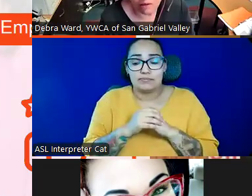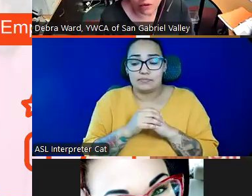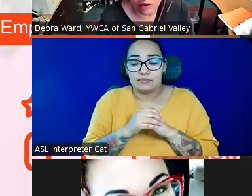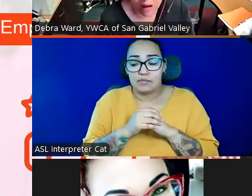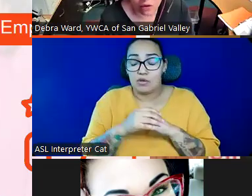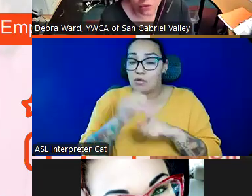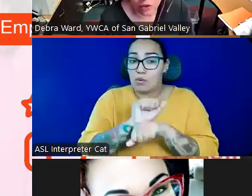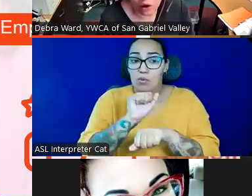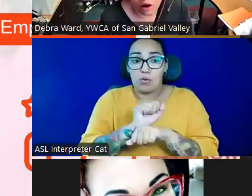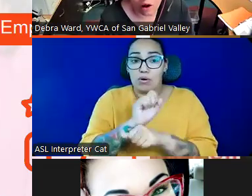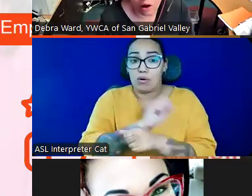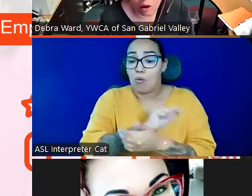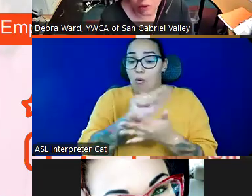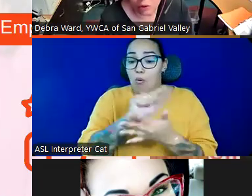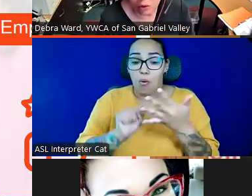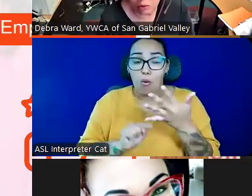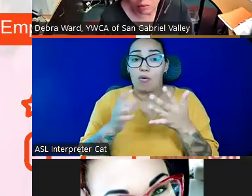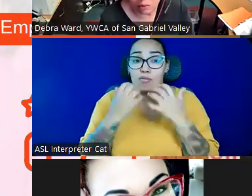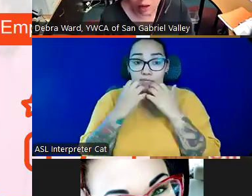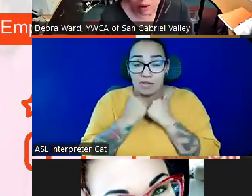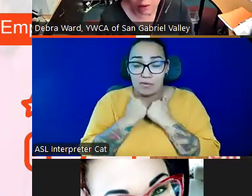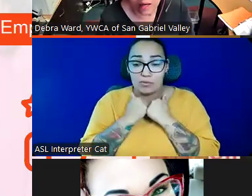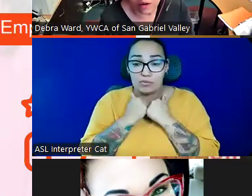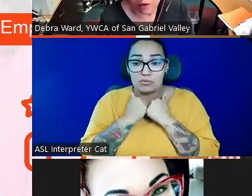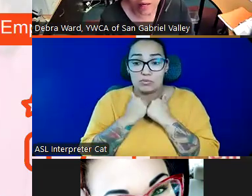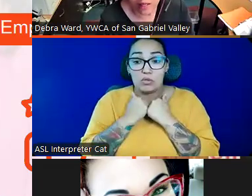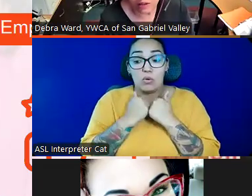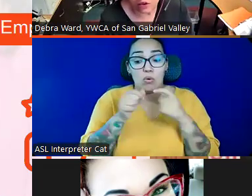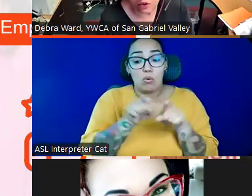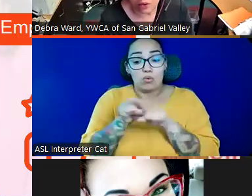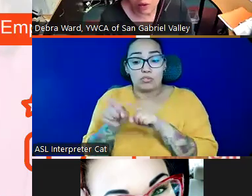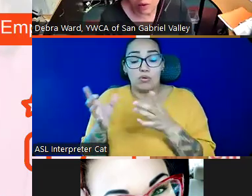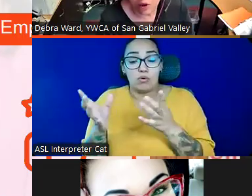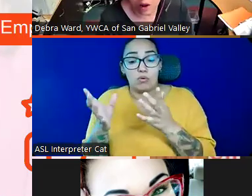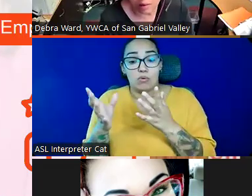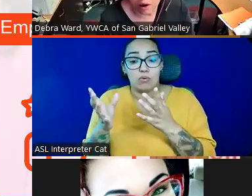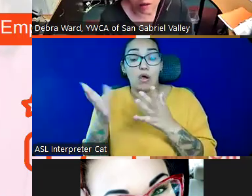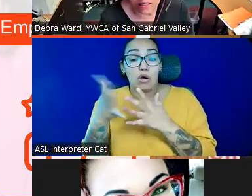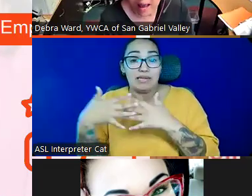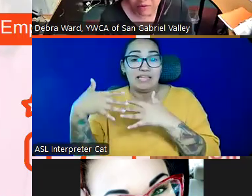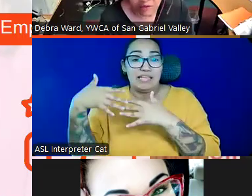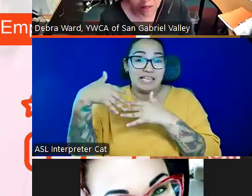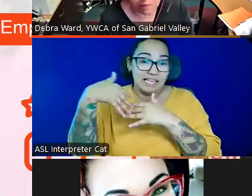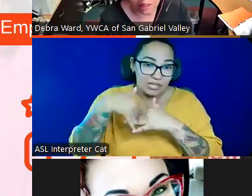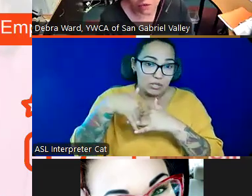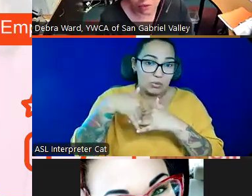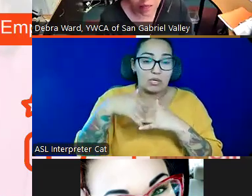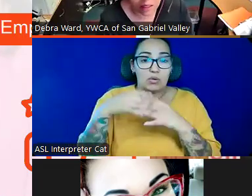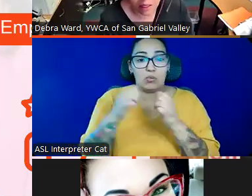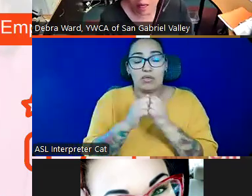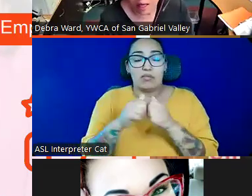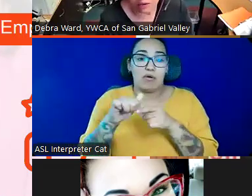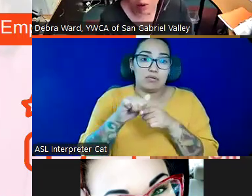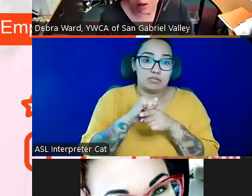All of those values also are integrated into our staff development and